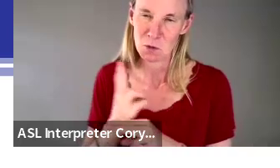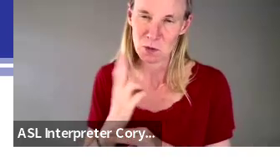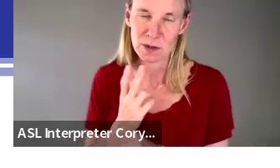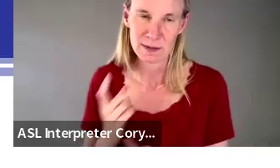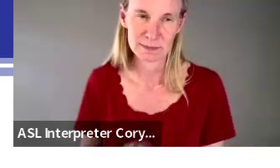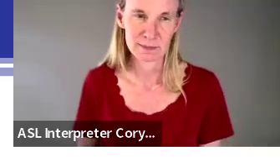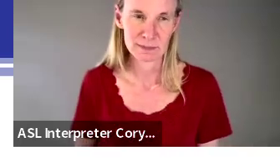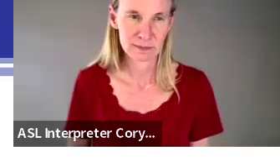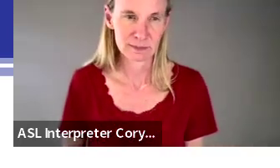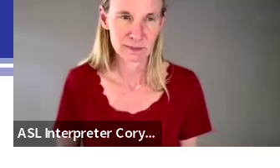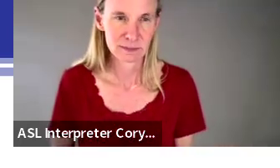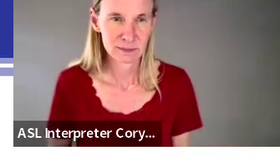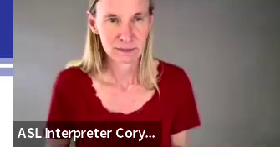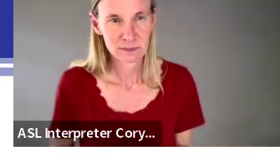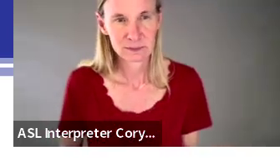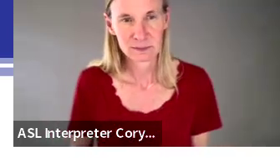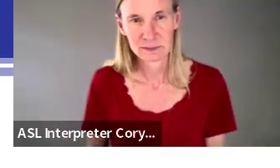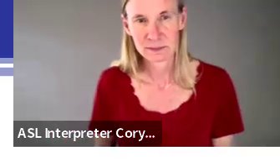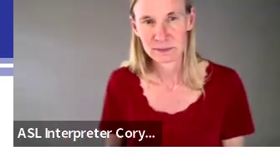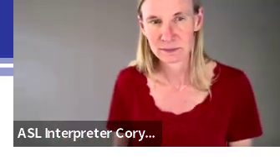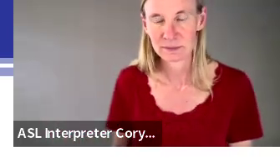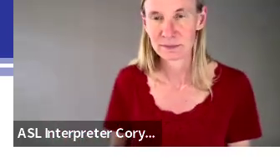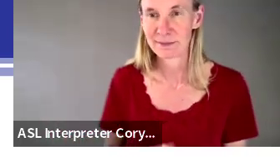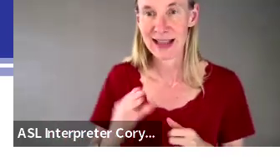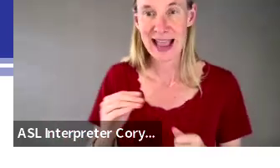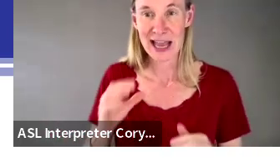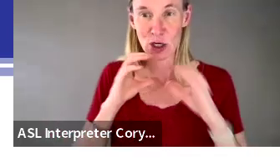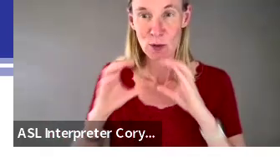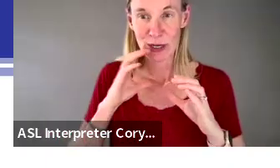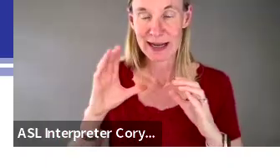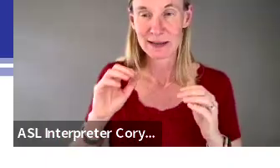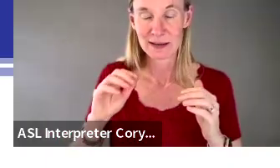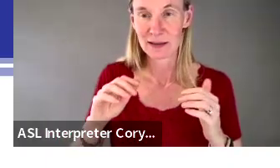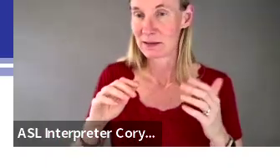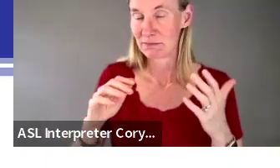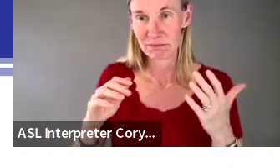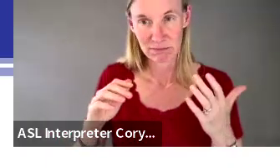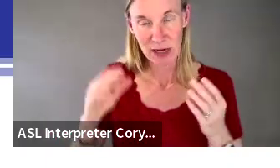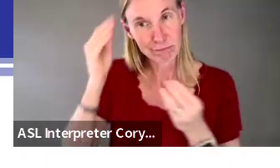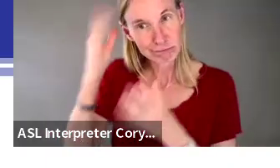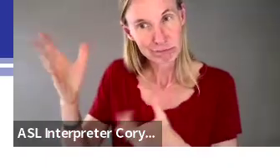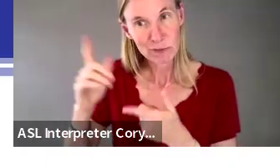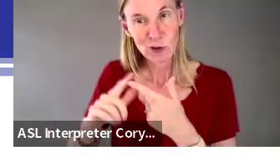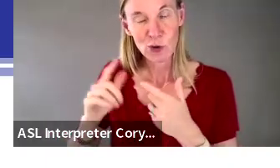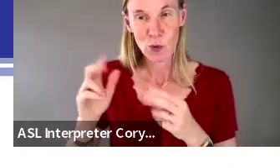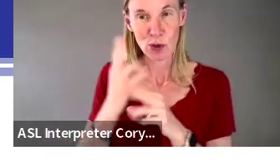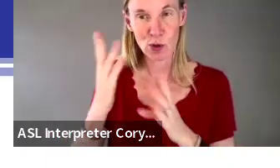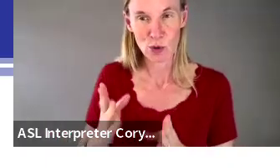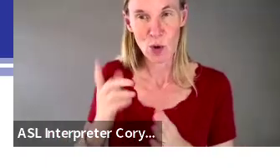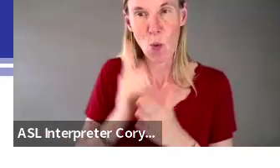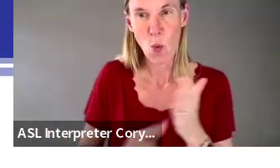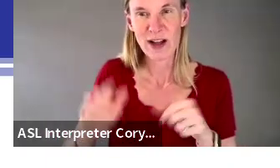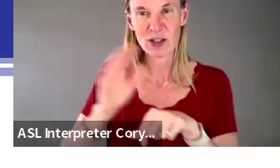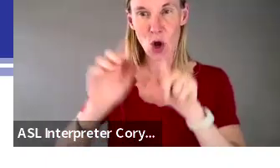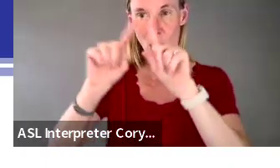than you may initially think, and it communicates and translates to the user what is on screen and where